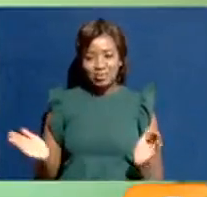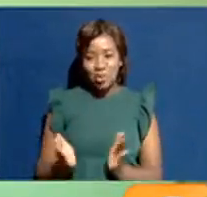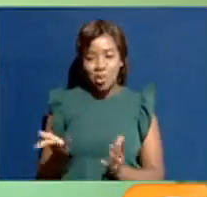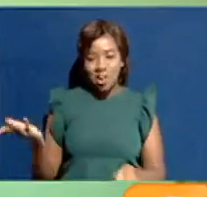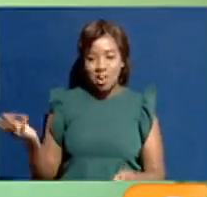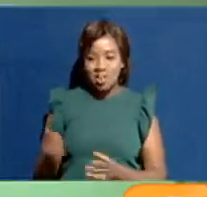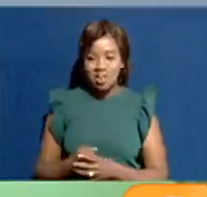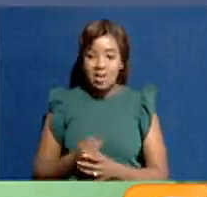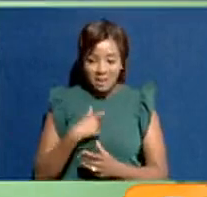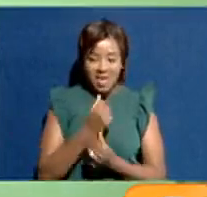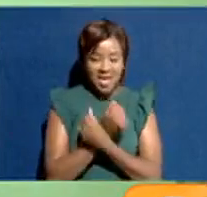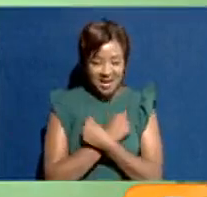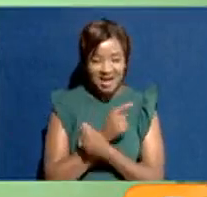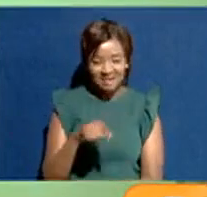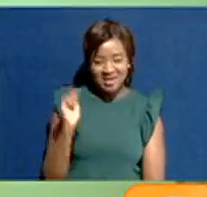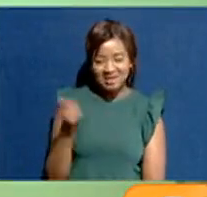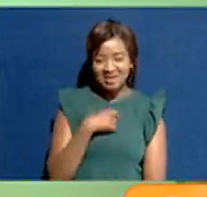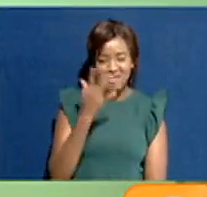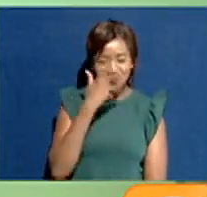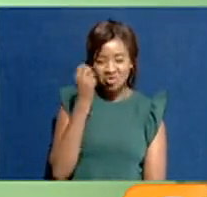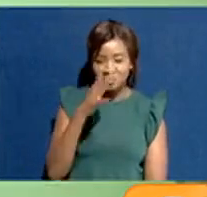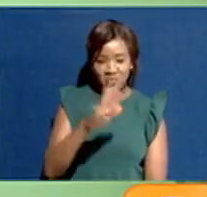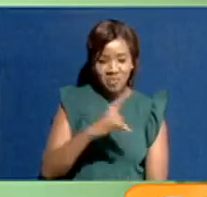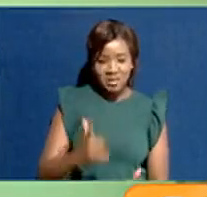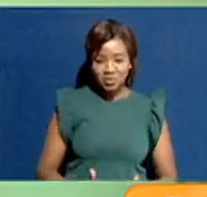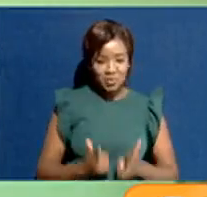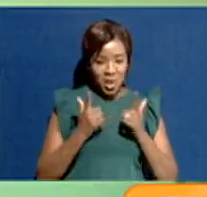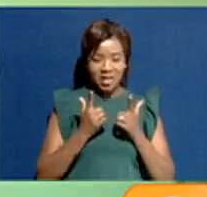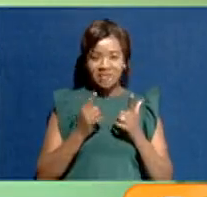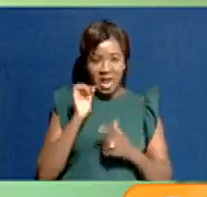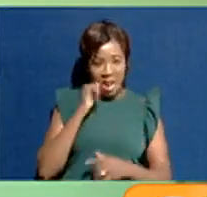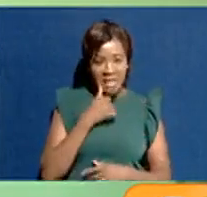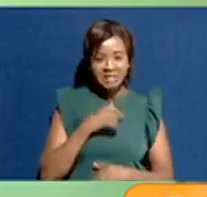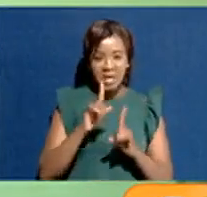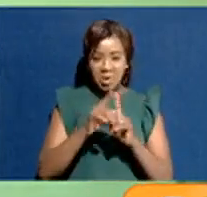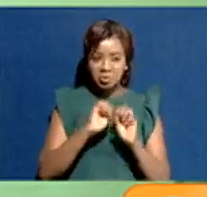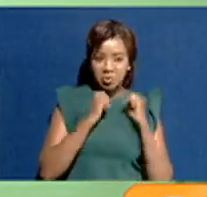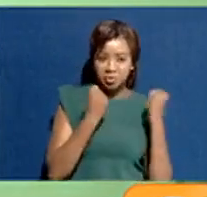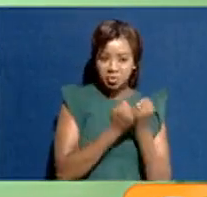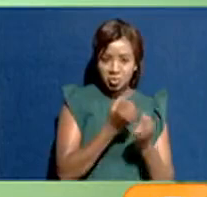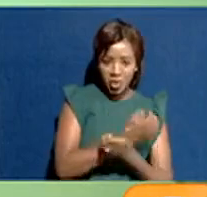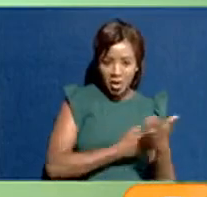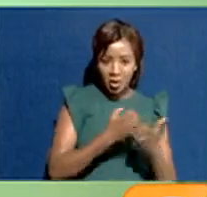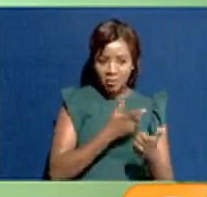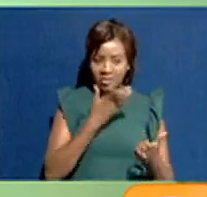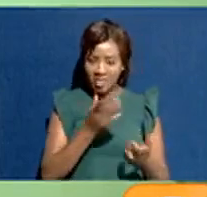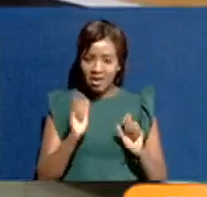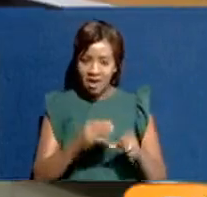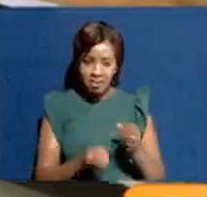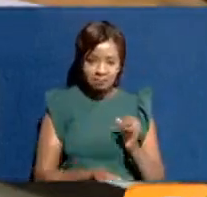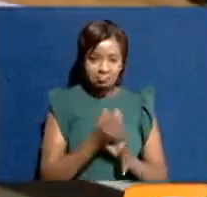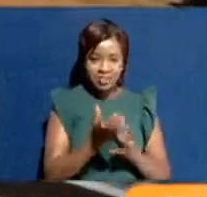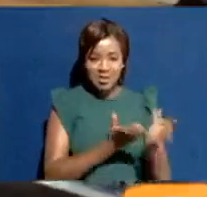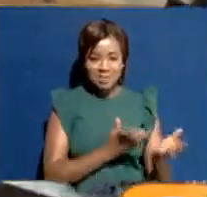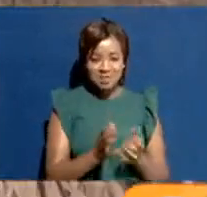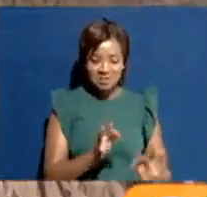I like being in Kenya. It's a nice place to live. And then from a socioeconomic perspective, it's a nice place to start business.